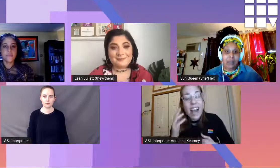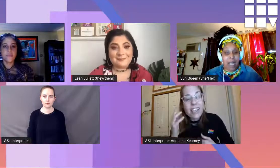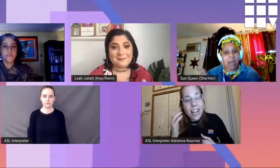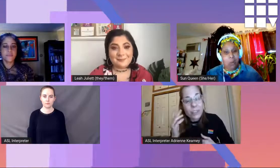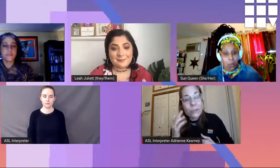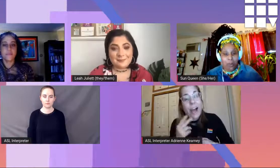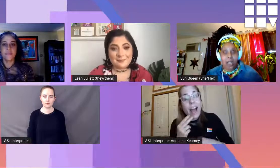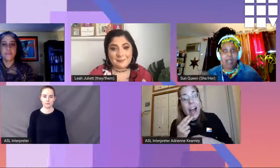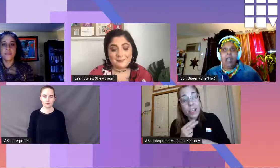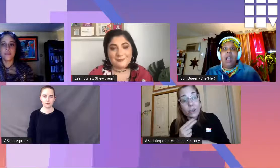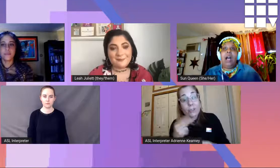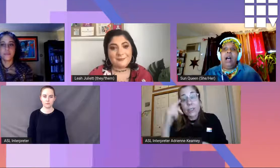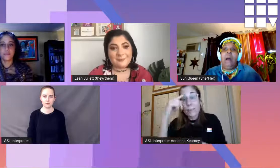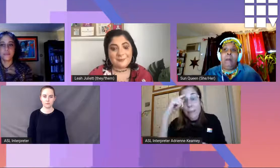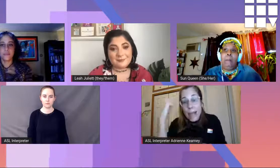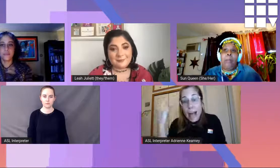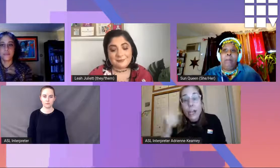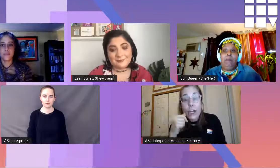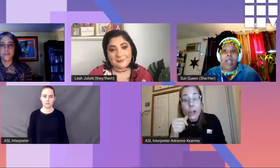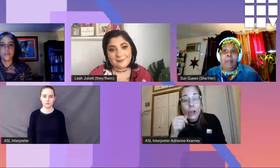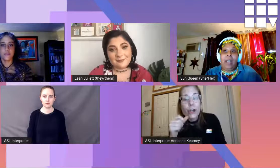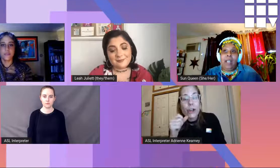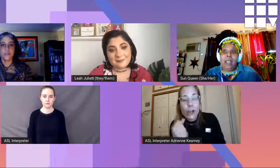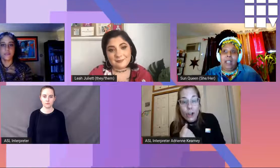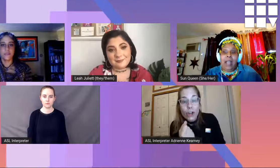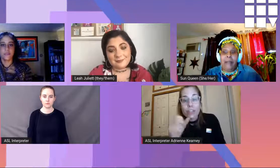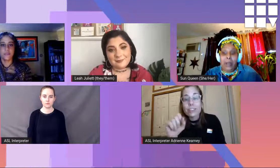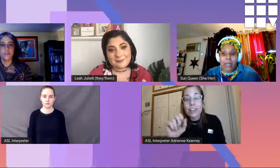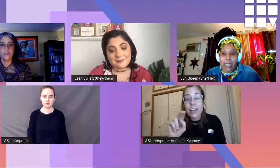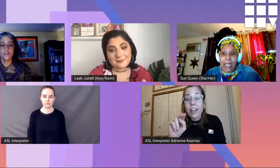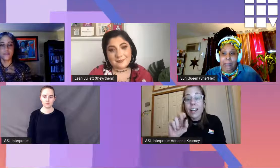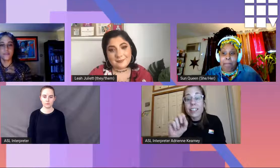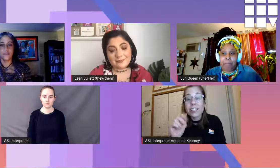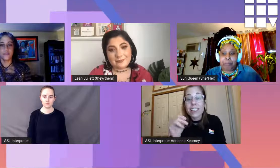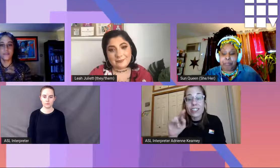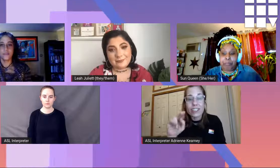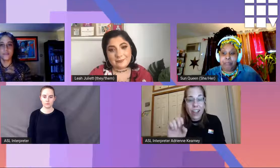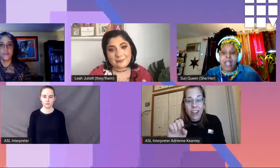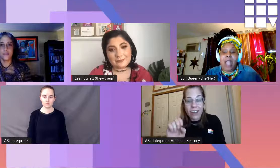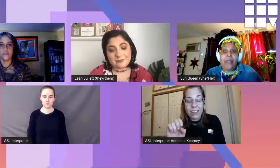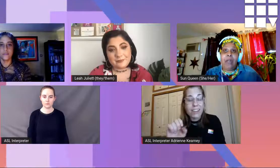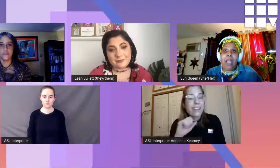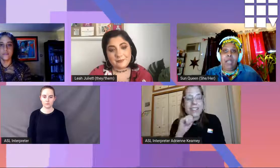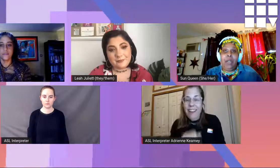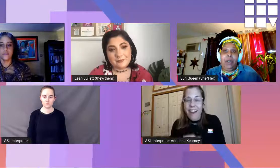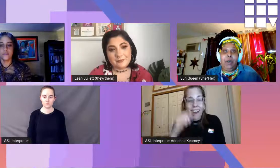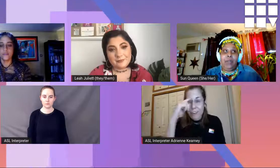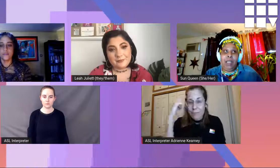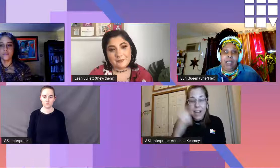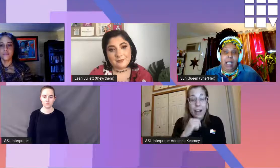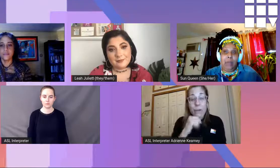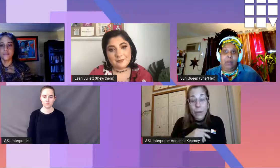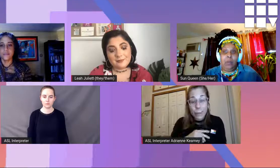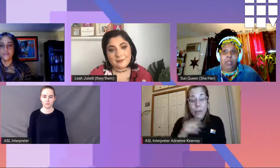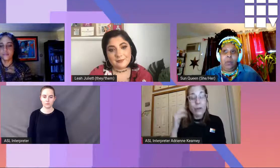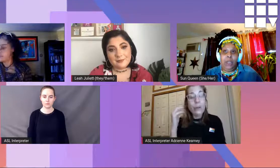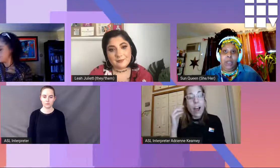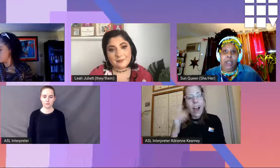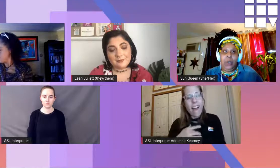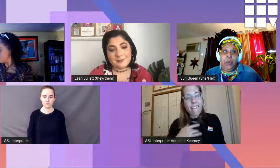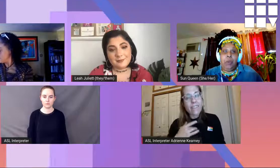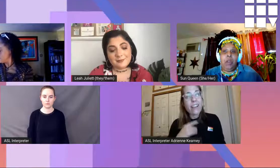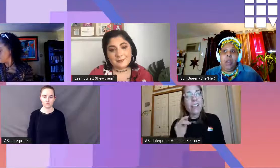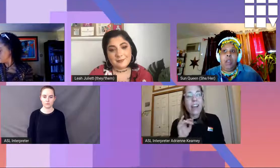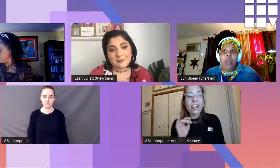instead of Black women, right? Because I felt like I feel like, oftentimes we